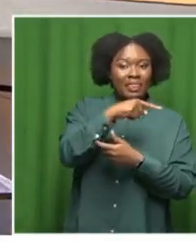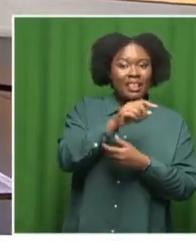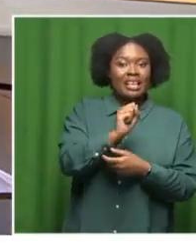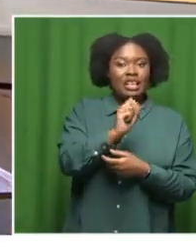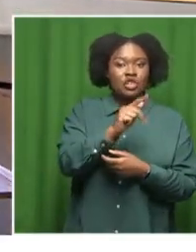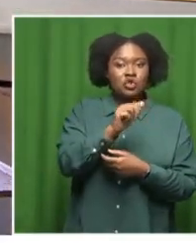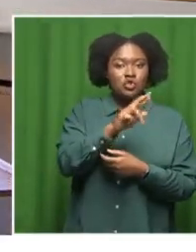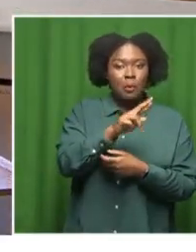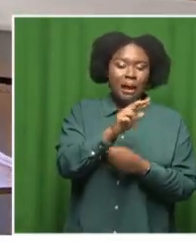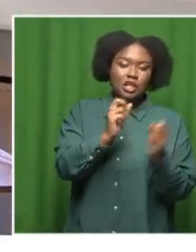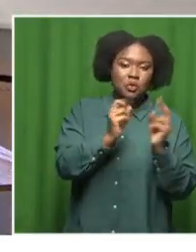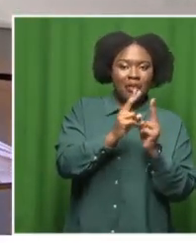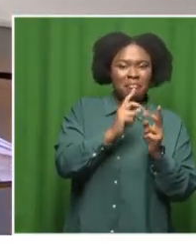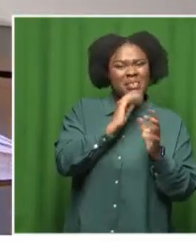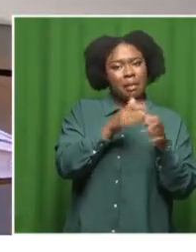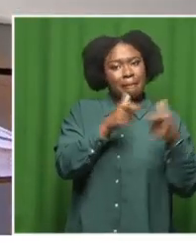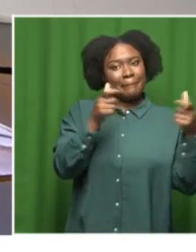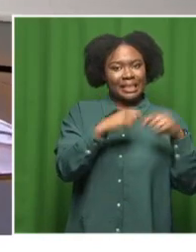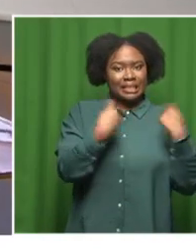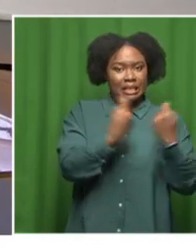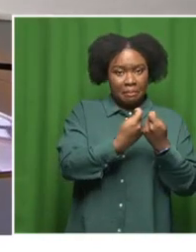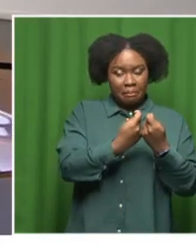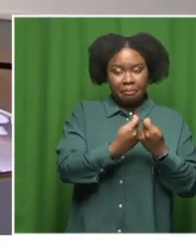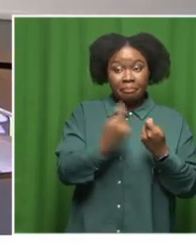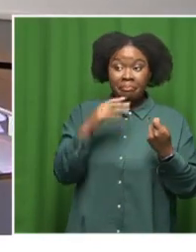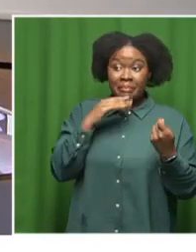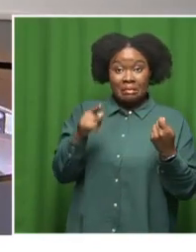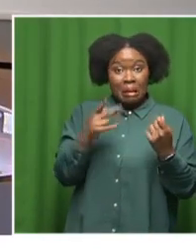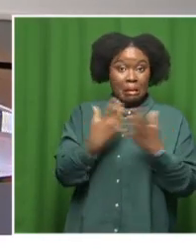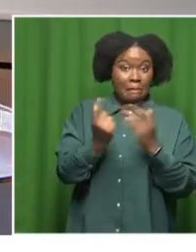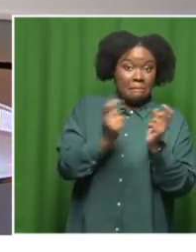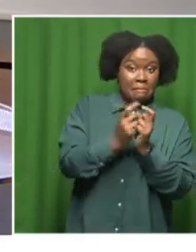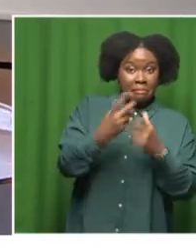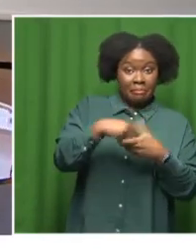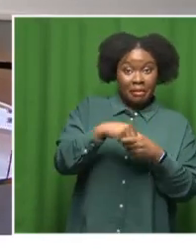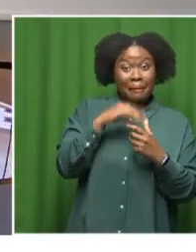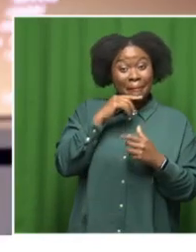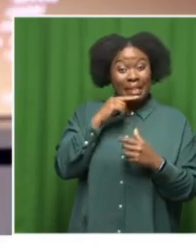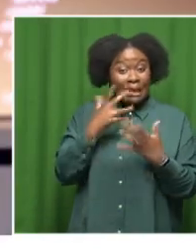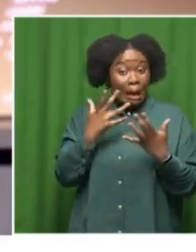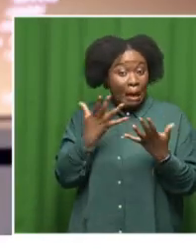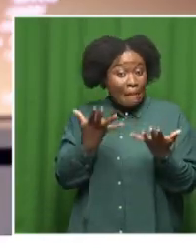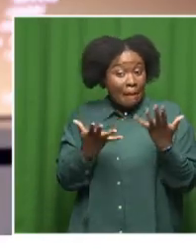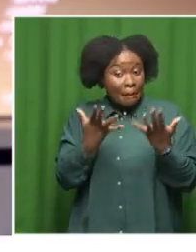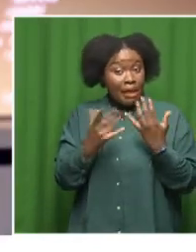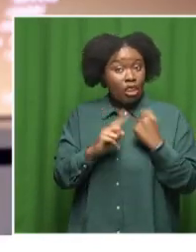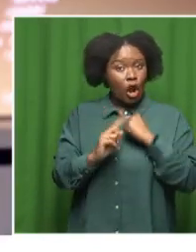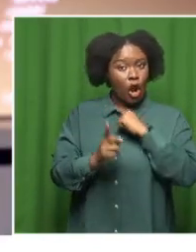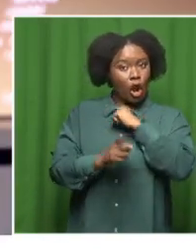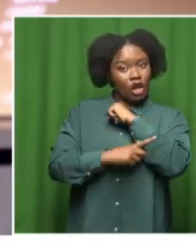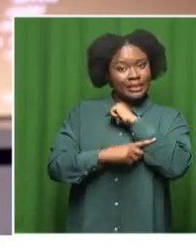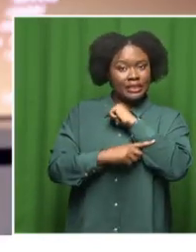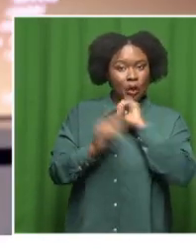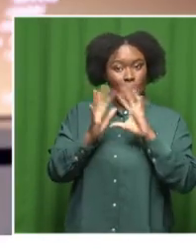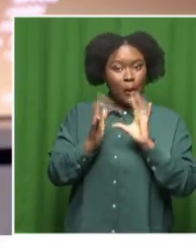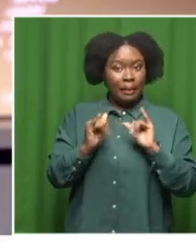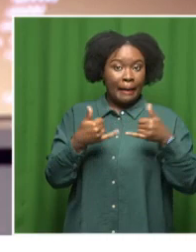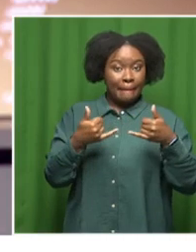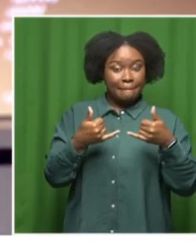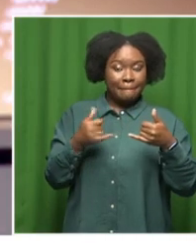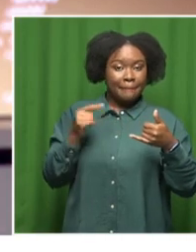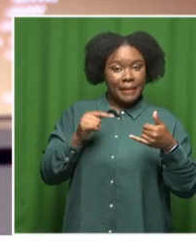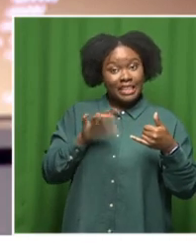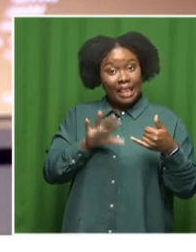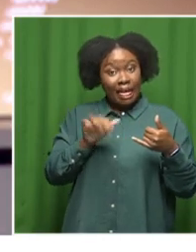to make up the Super 12 stage. It might be the last World Cup that South Africa qualifies automatically as a big